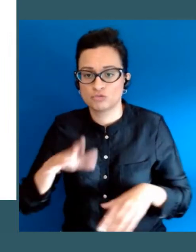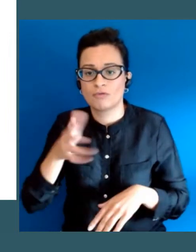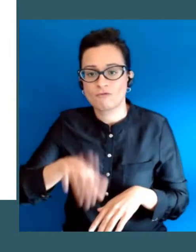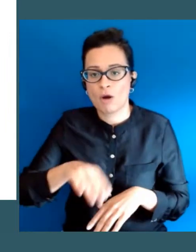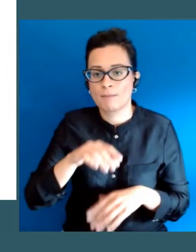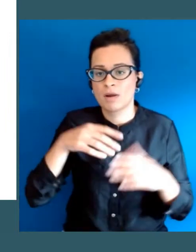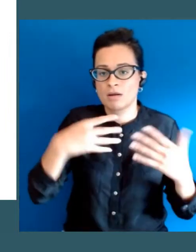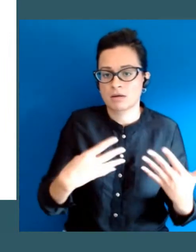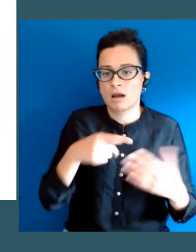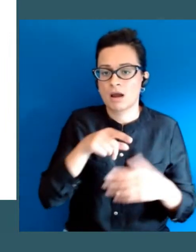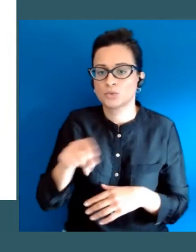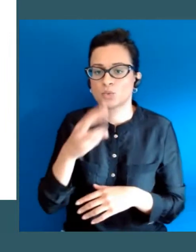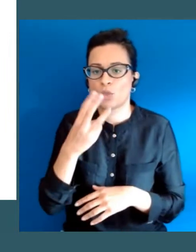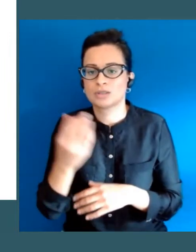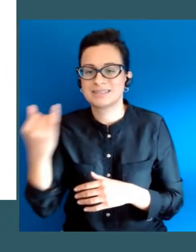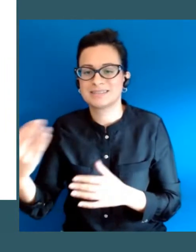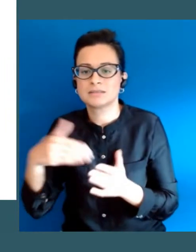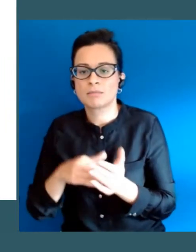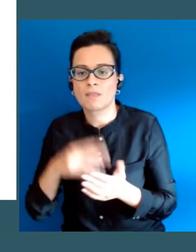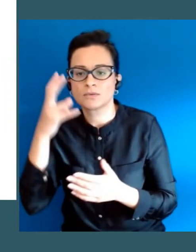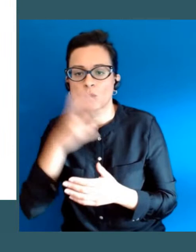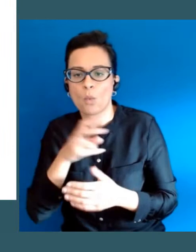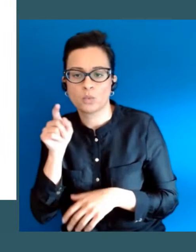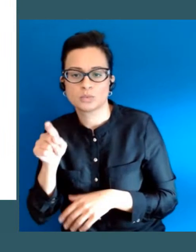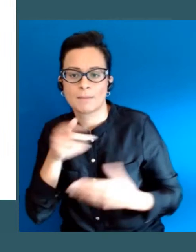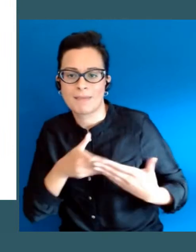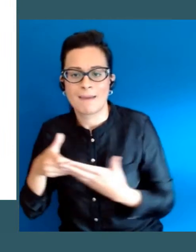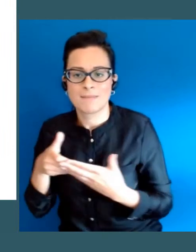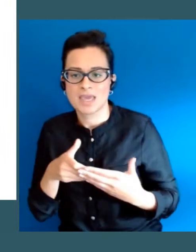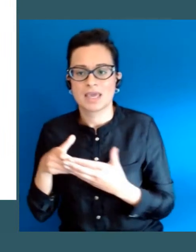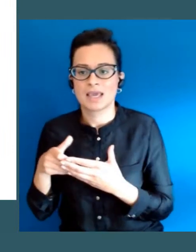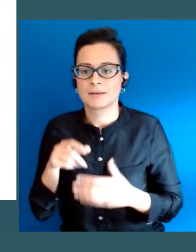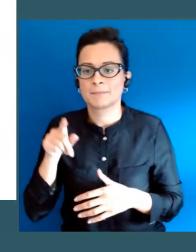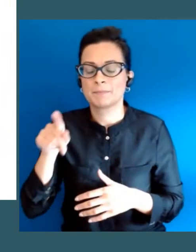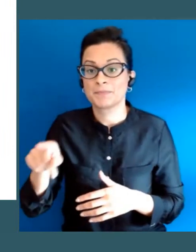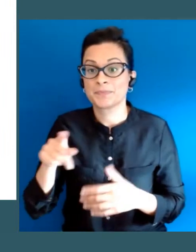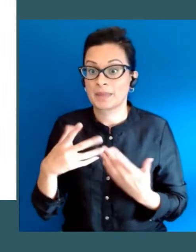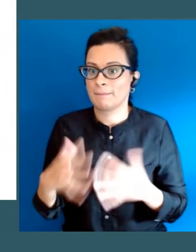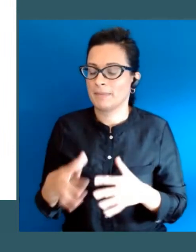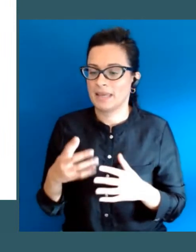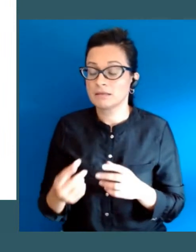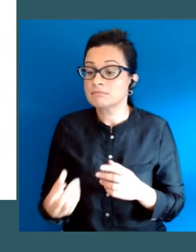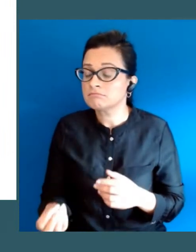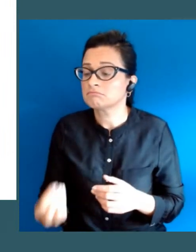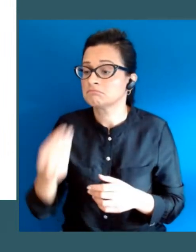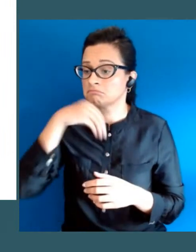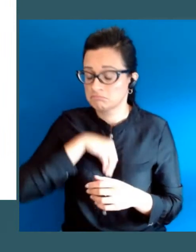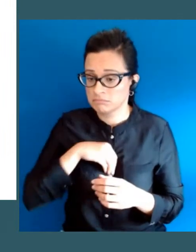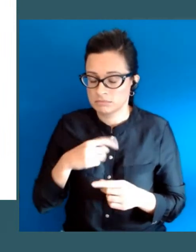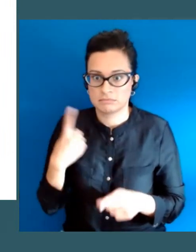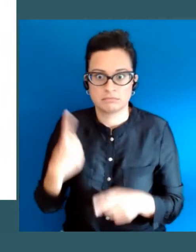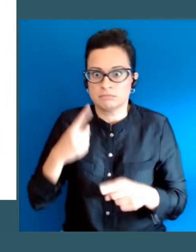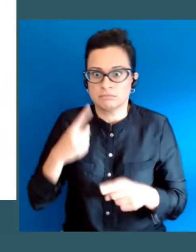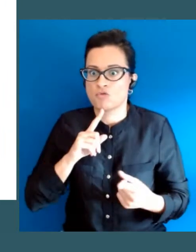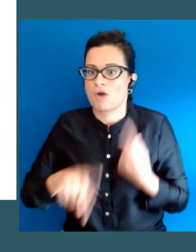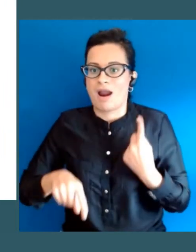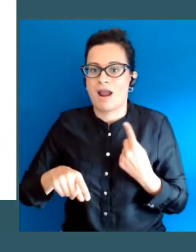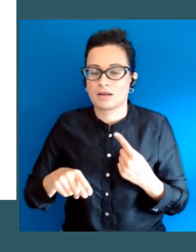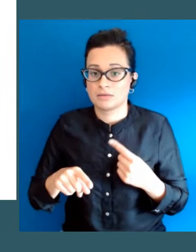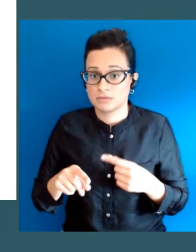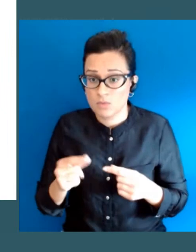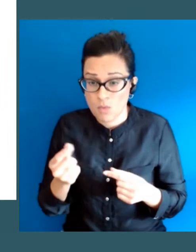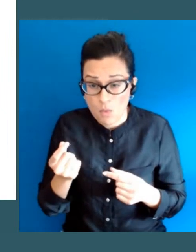36 months old. So these were infants who had had an immediate reaction to peanut and were almost